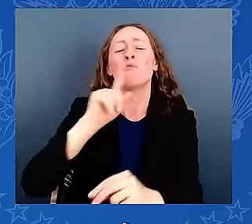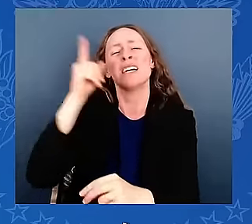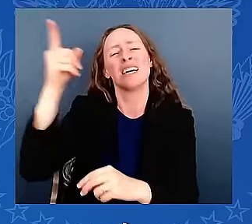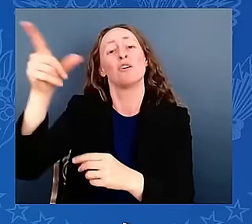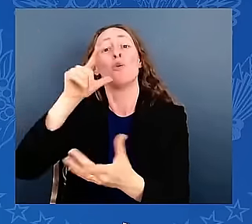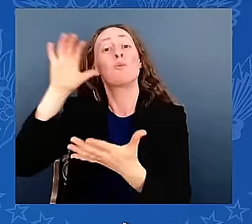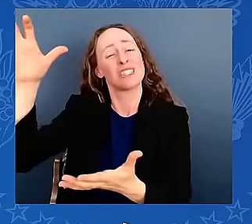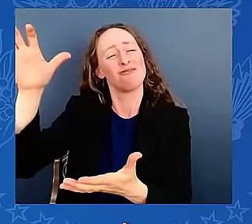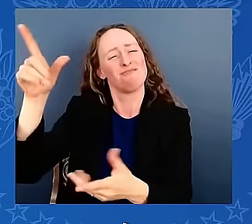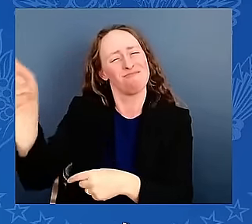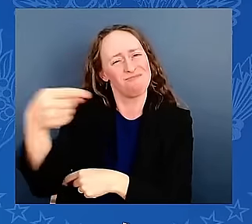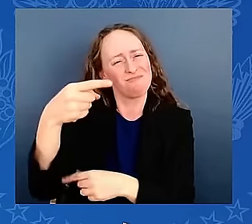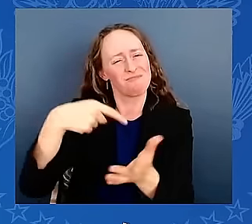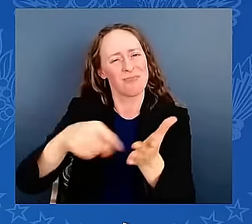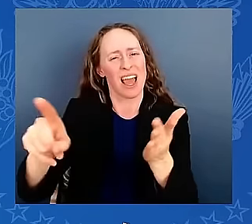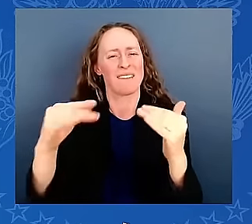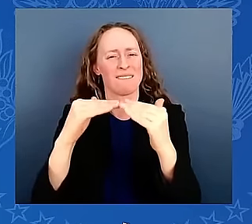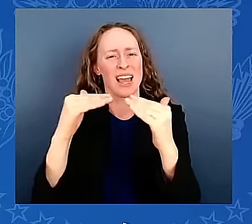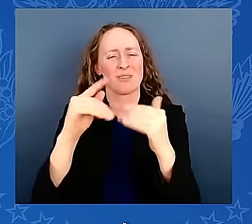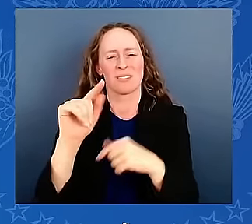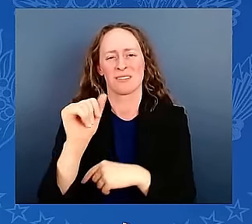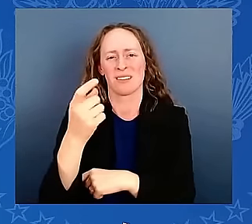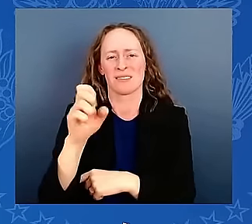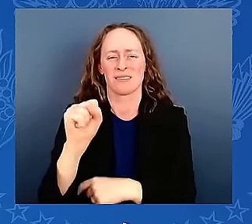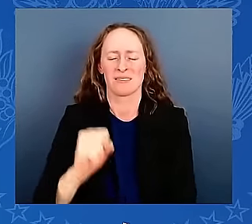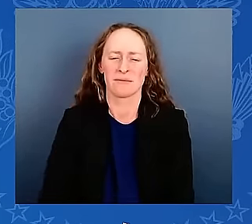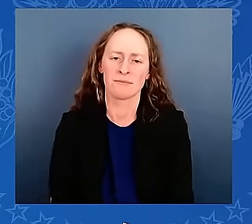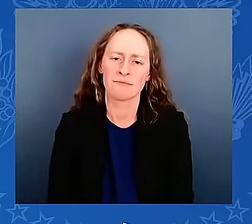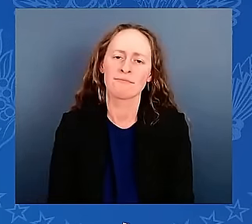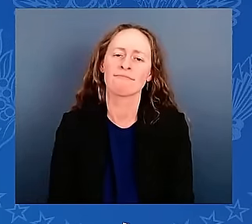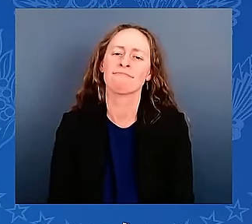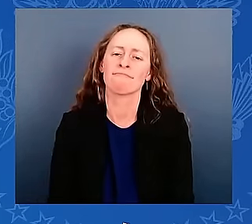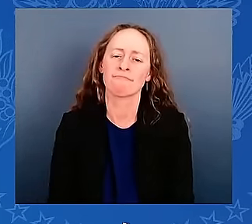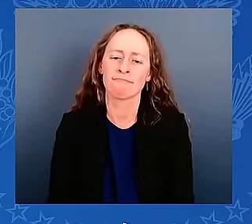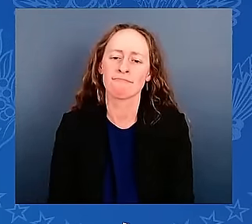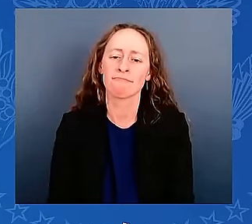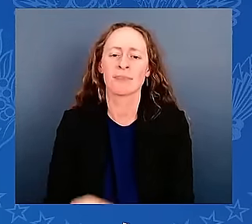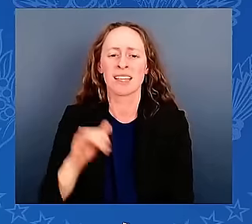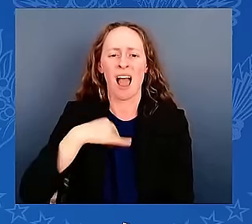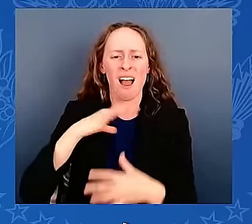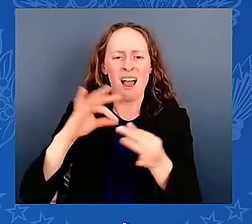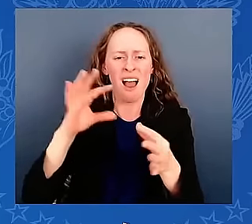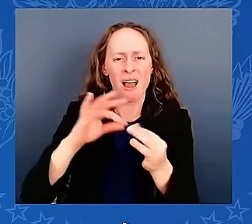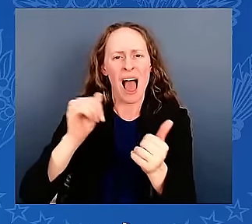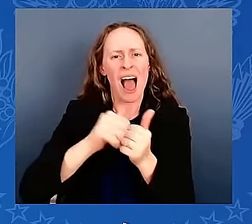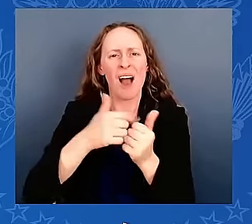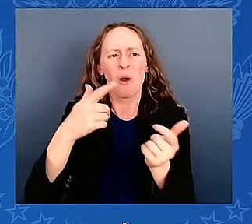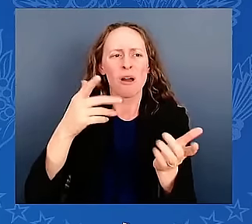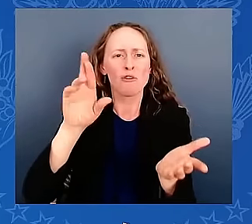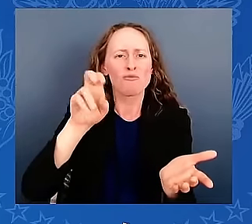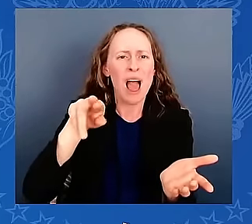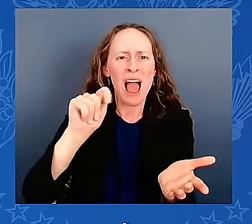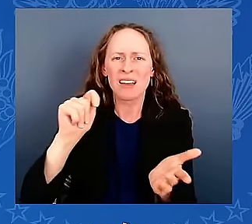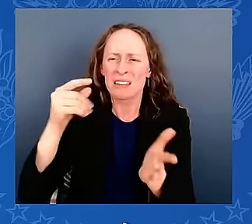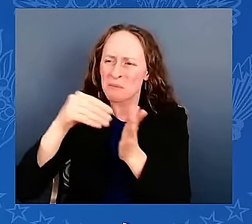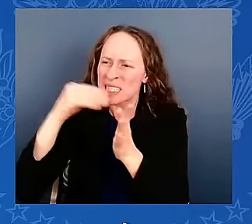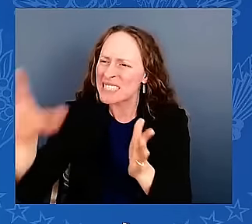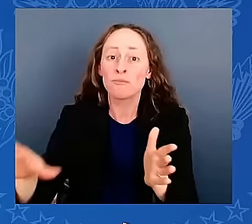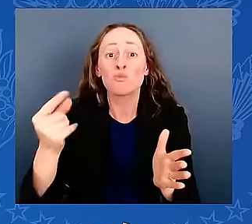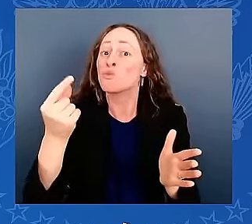We're going to bring rents down, as I said. We're going to build 2 million affordable homes. And cap rent increases at 5% a year so corporate landlords